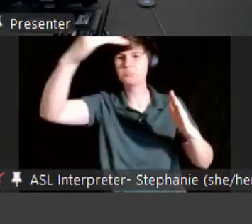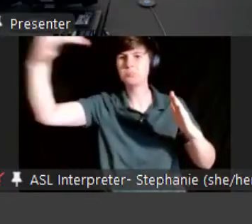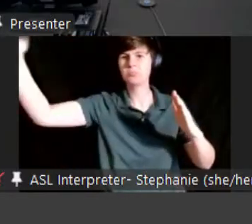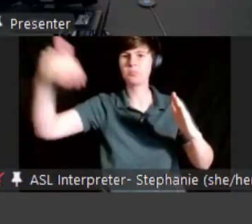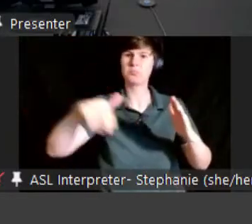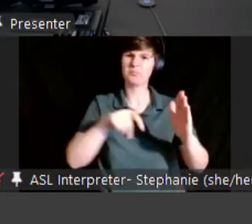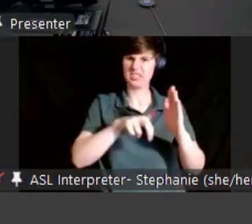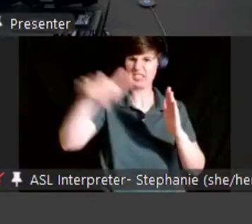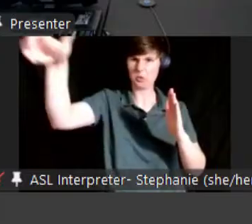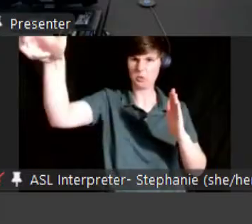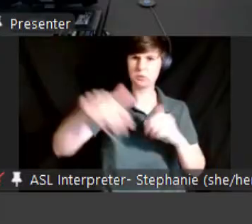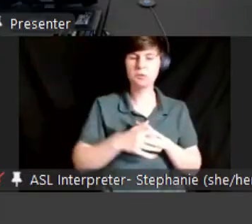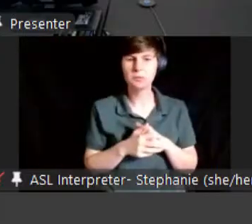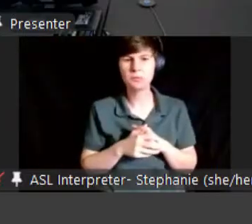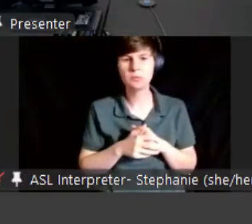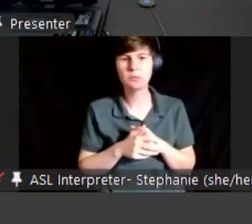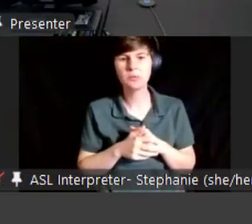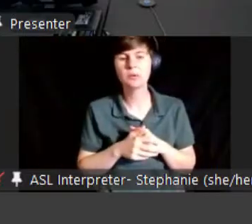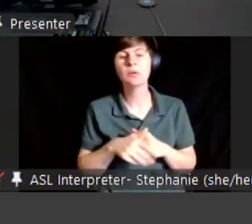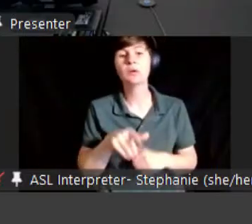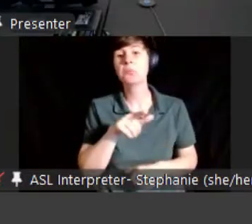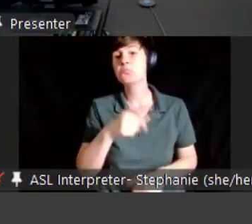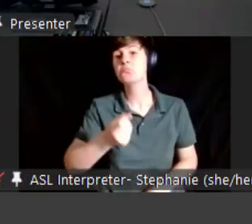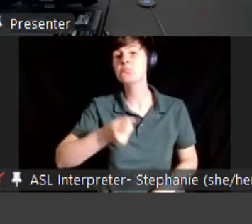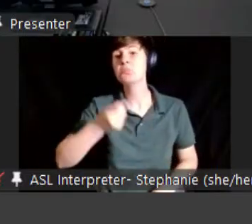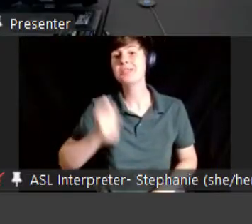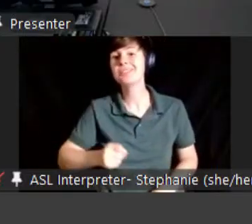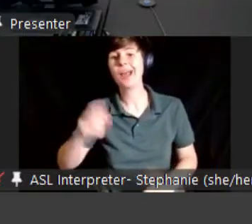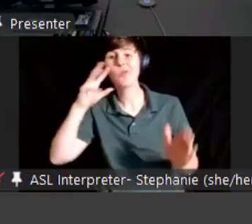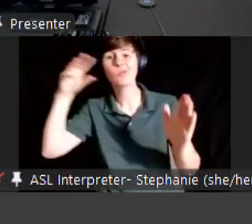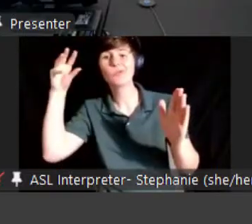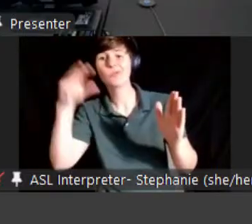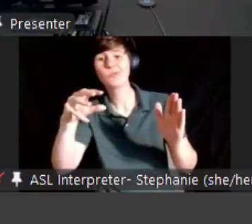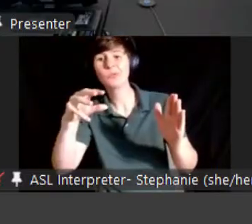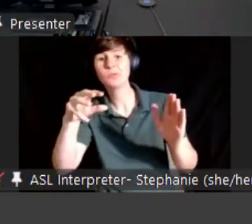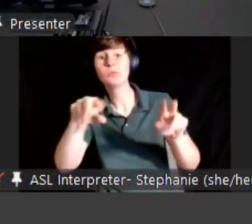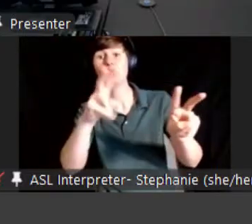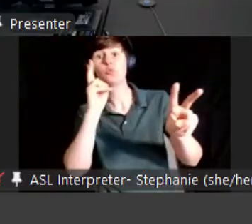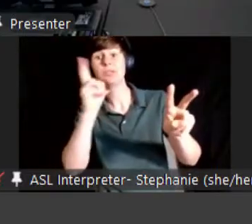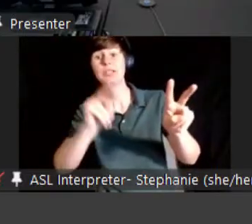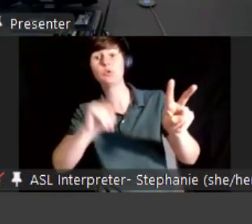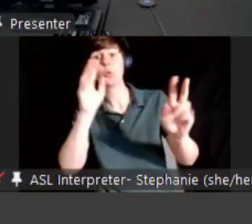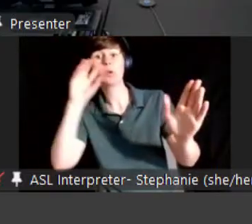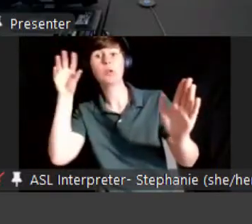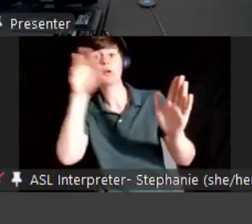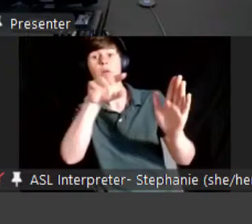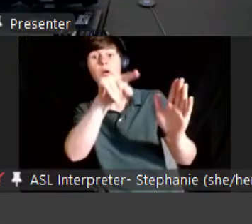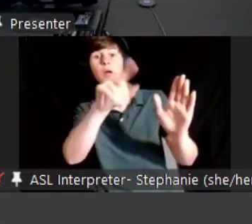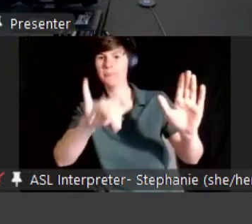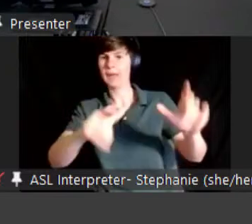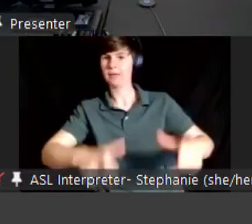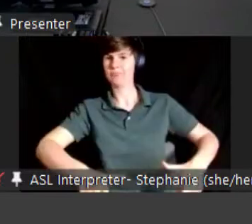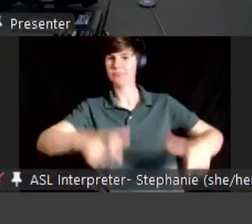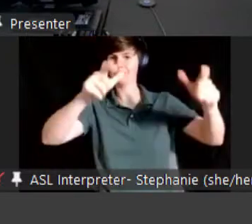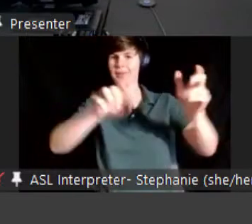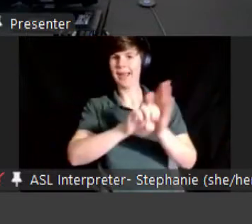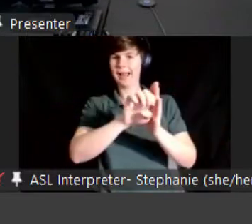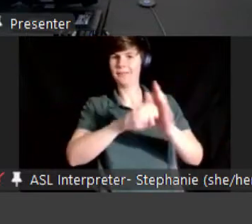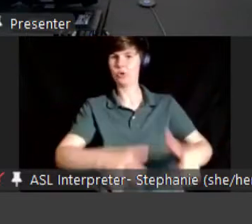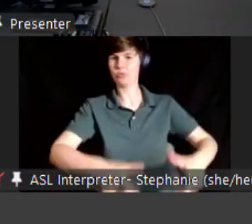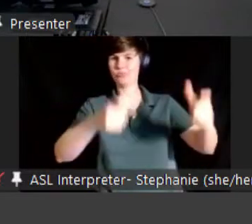also see it's a south position camera view looking north at the tall elevator tower for the station on the exterior with